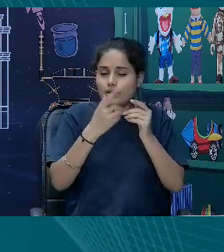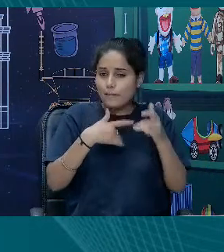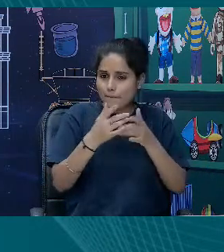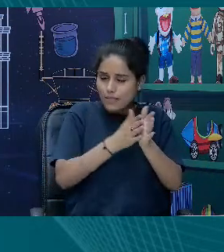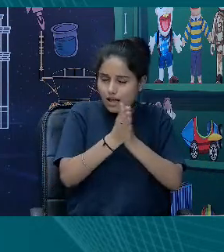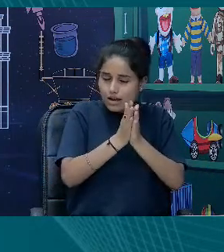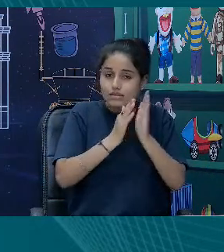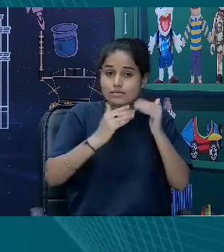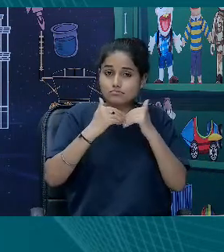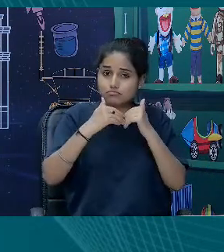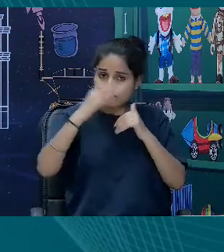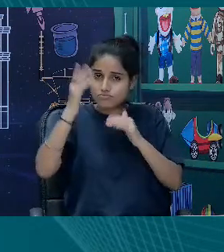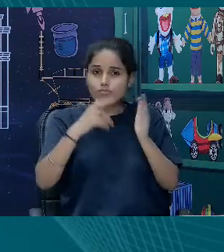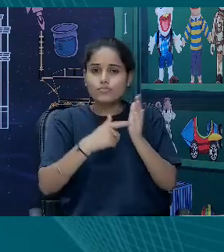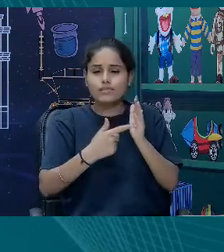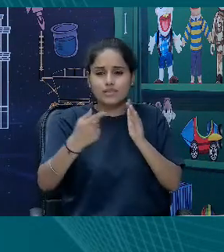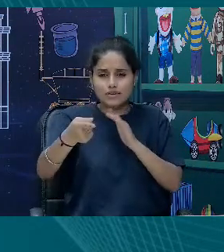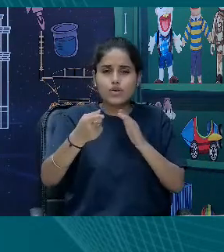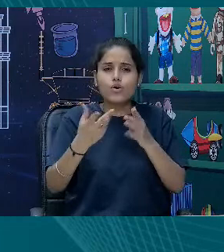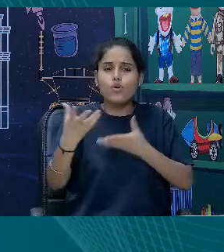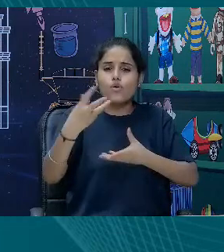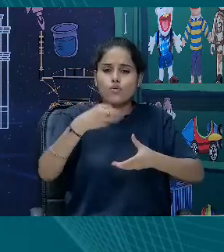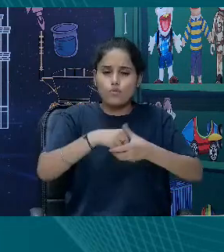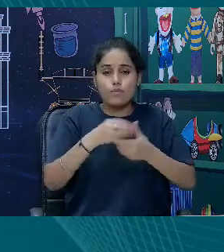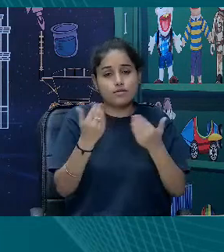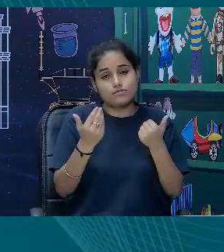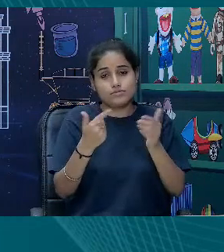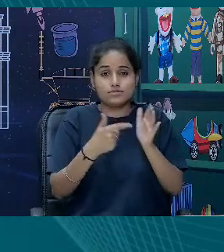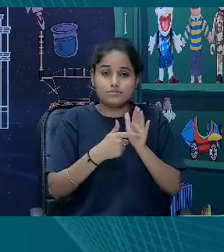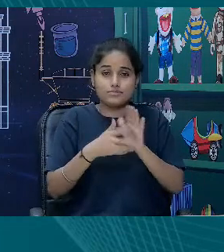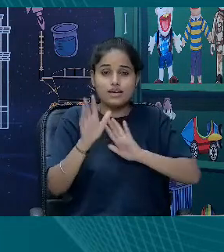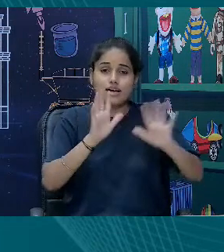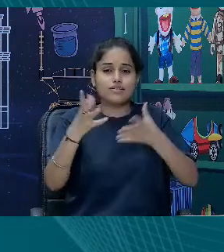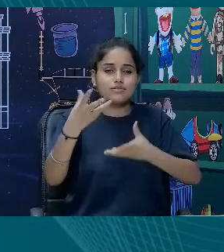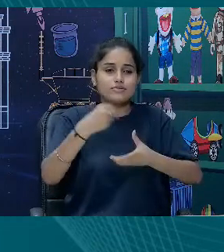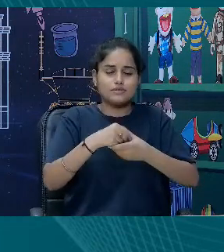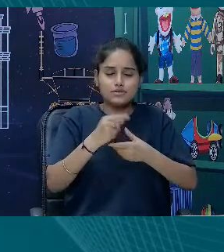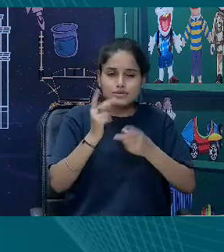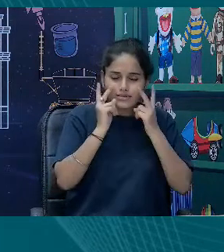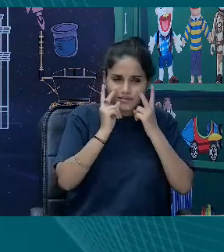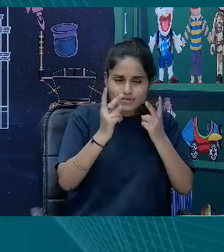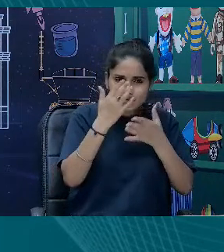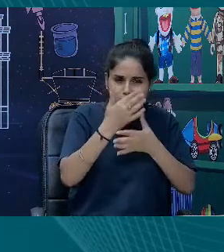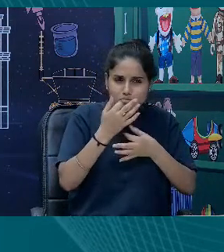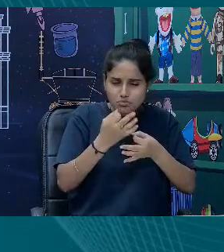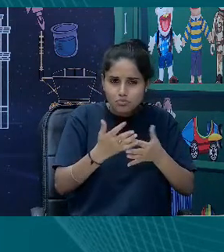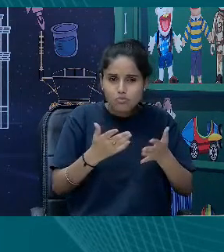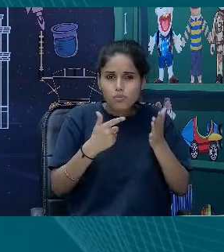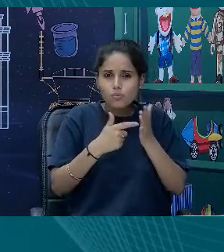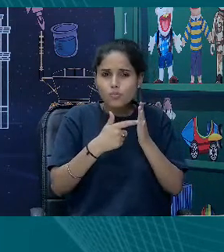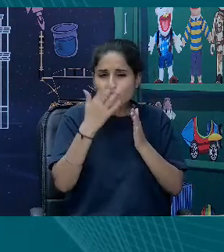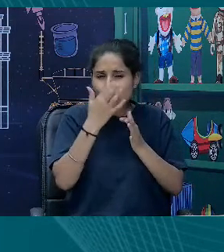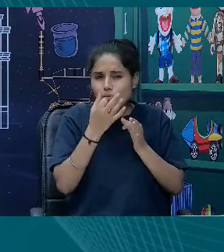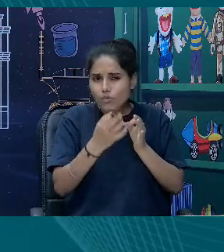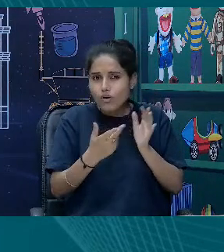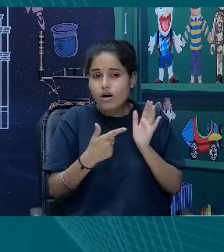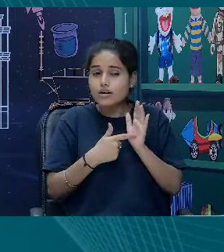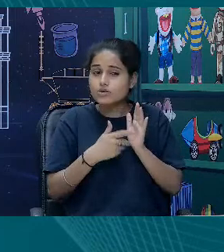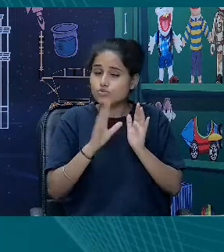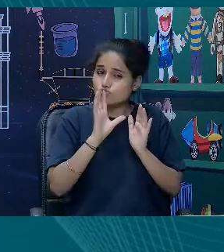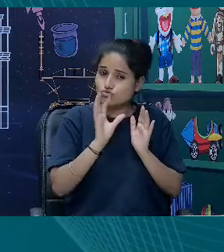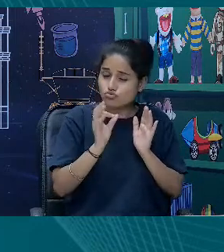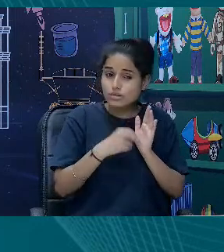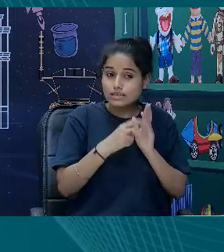of student so that they can even participate and understand the concept. And it is very nice. It appears to be so beautiful with such